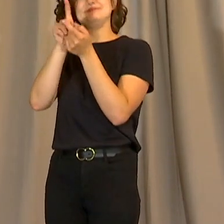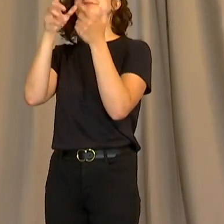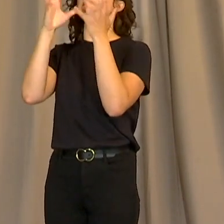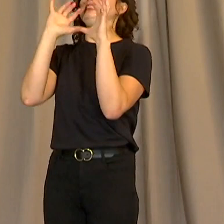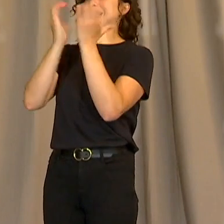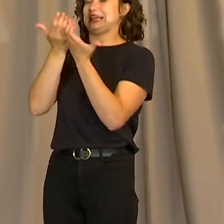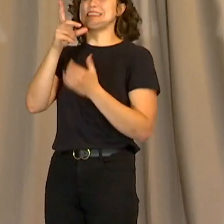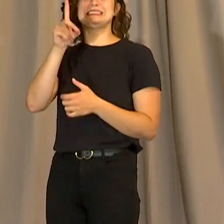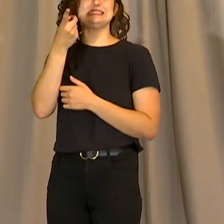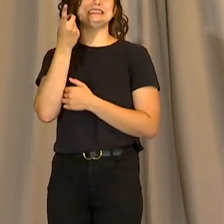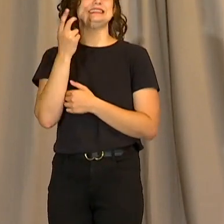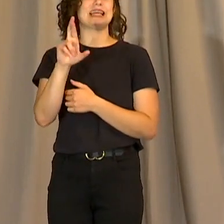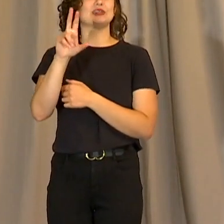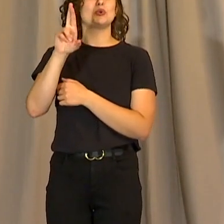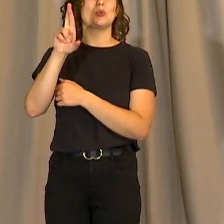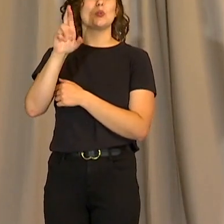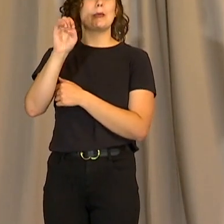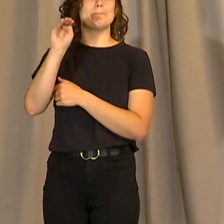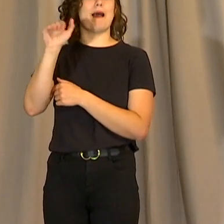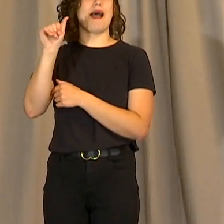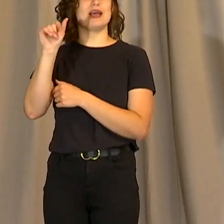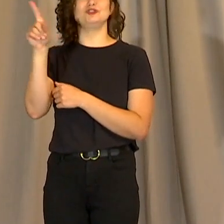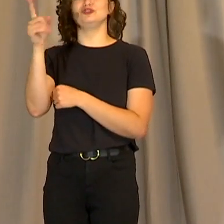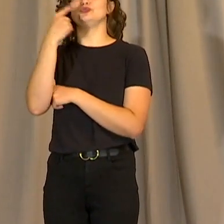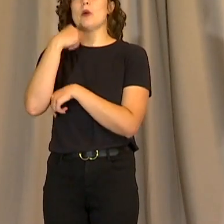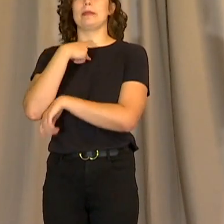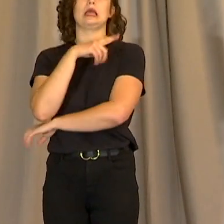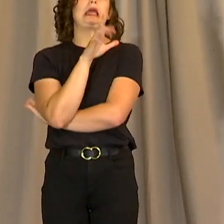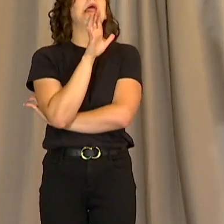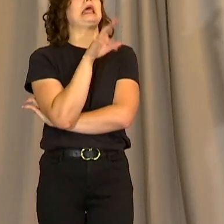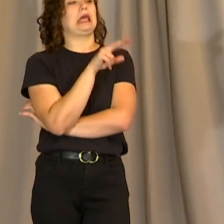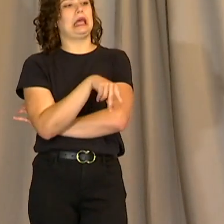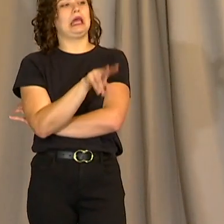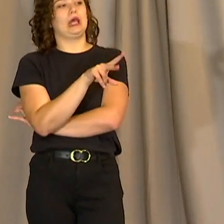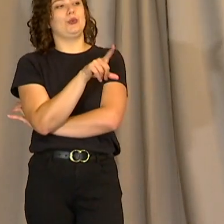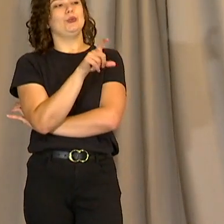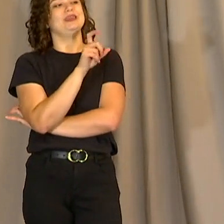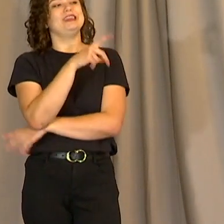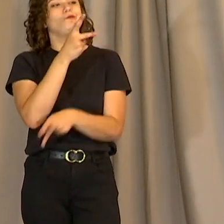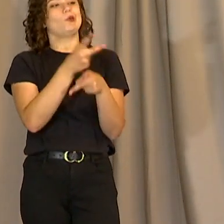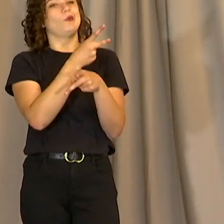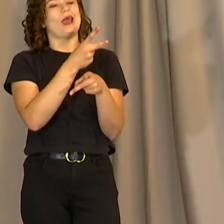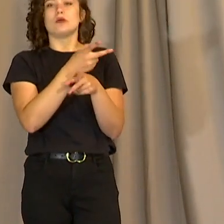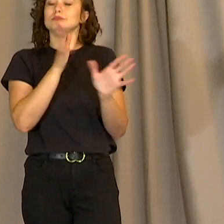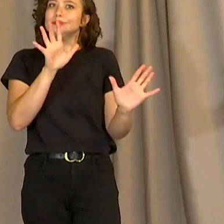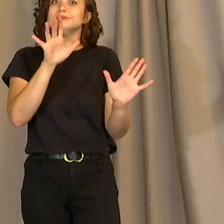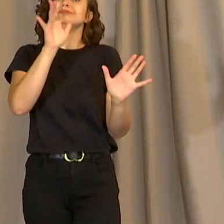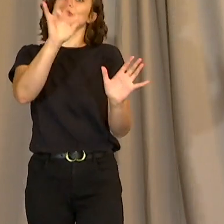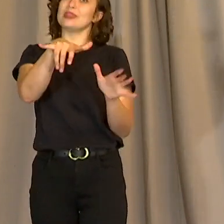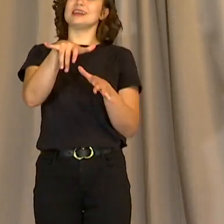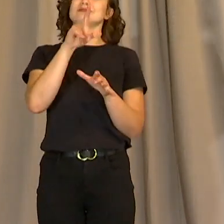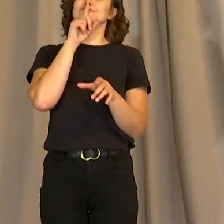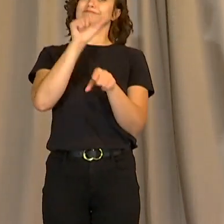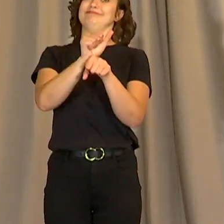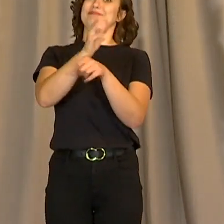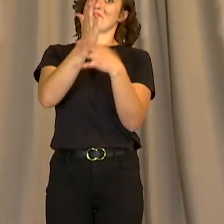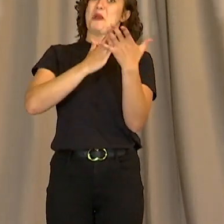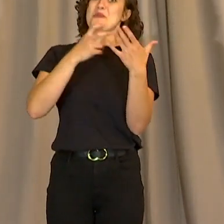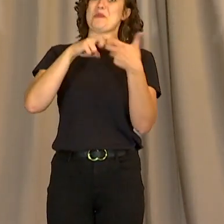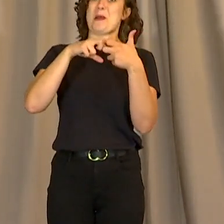that, right? That's part of the problem, is not knowing that. So I appreciate all you said about